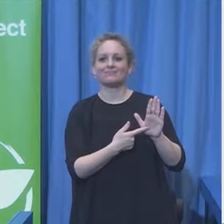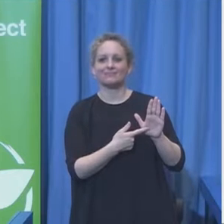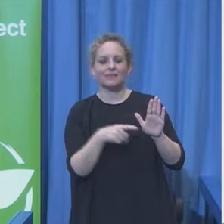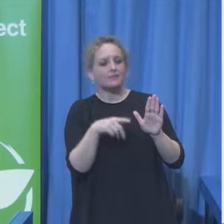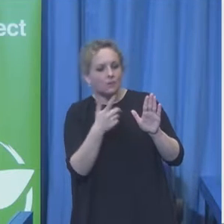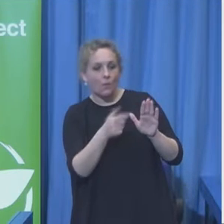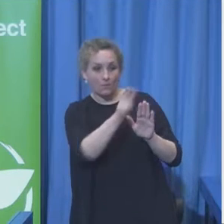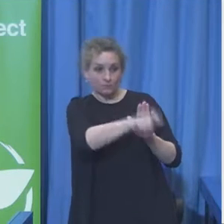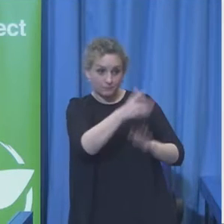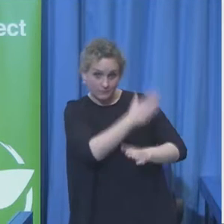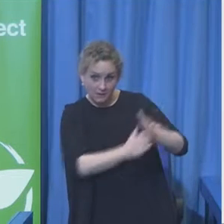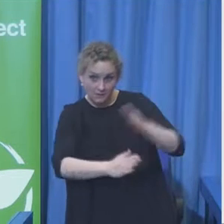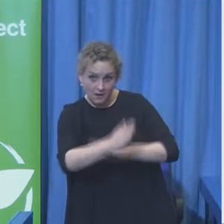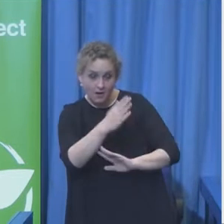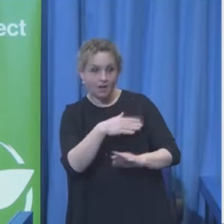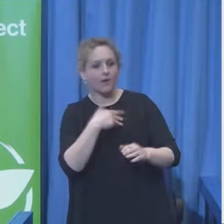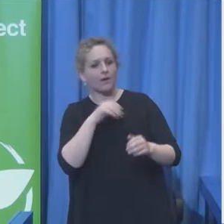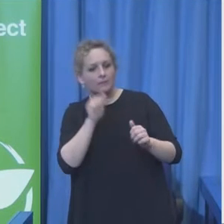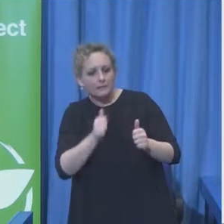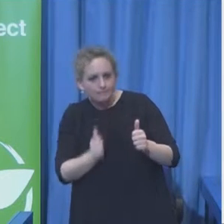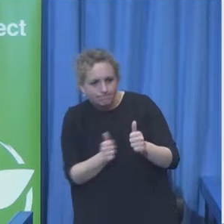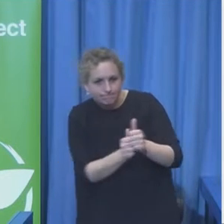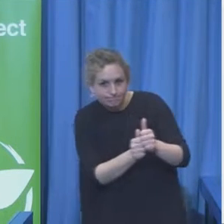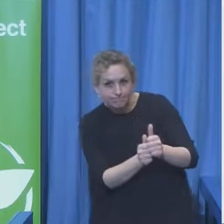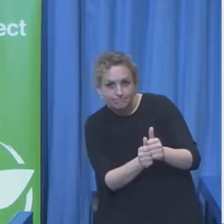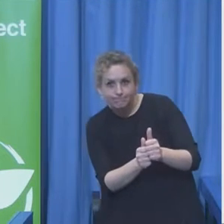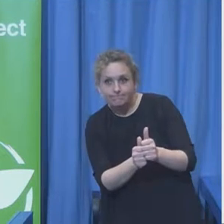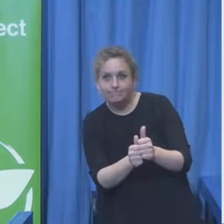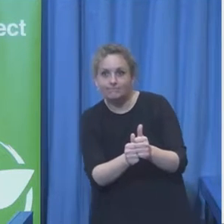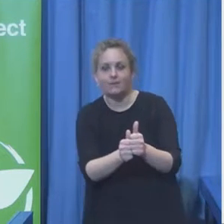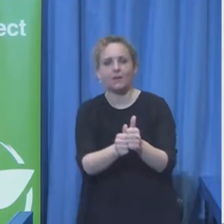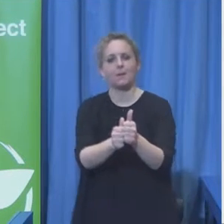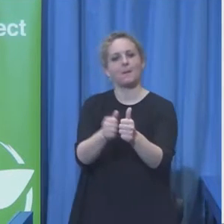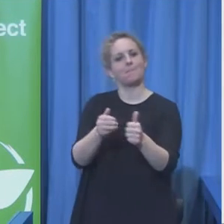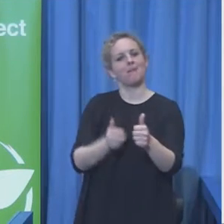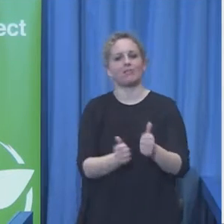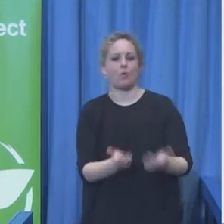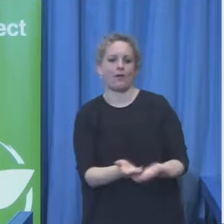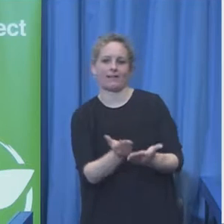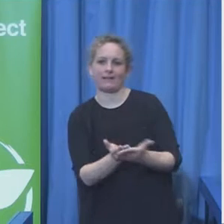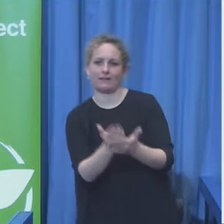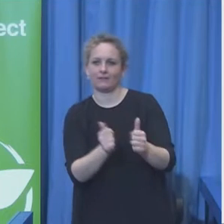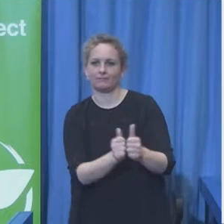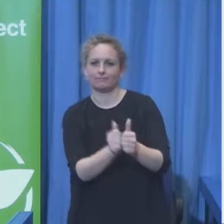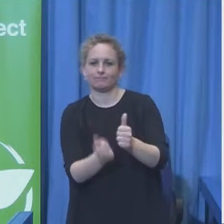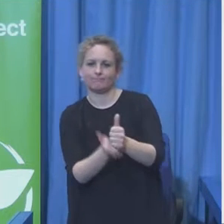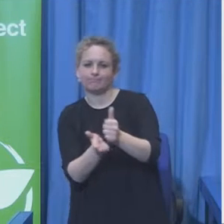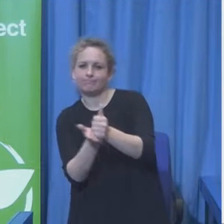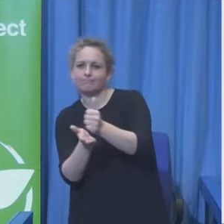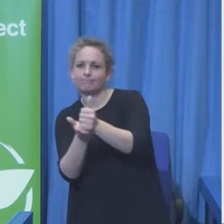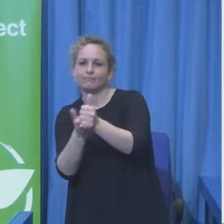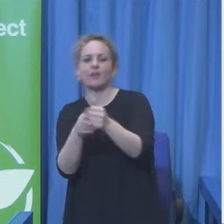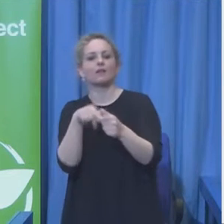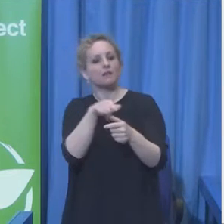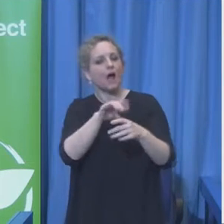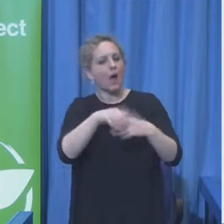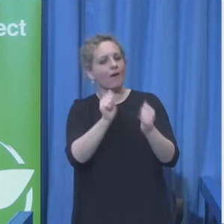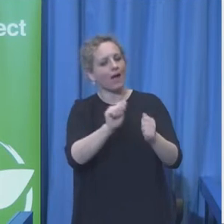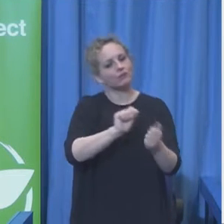continuing to do research and development on public policies that can be changed or improved in order to make for a more inclusive work